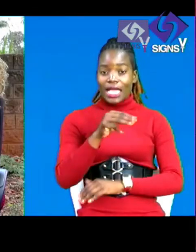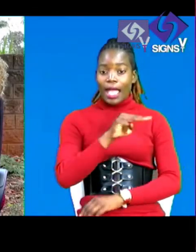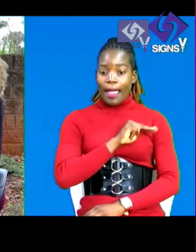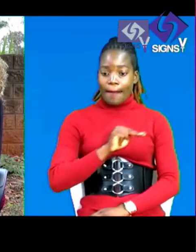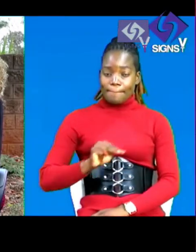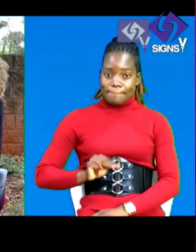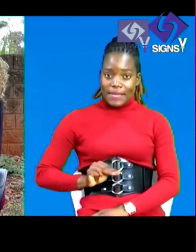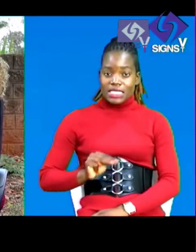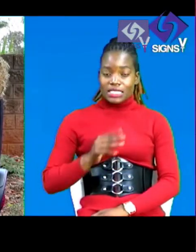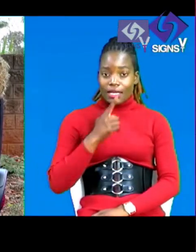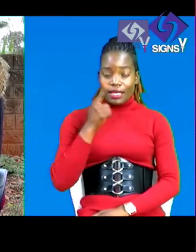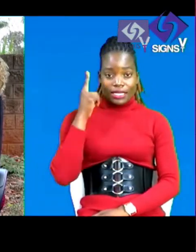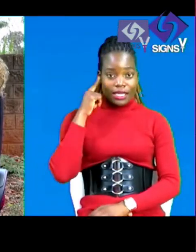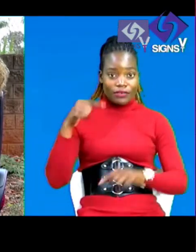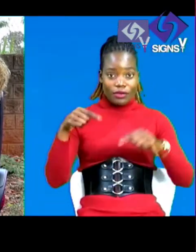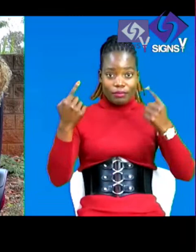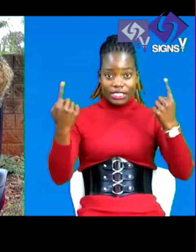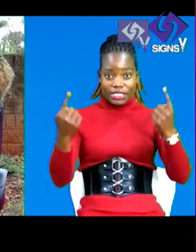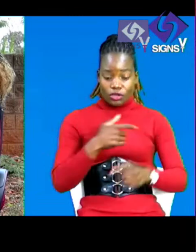competitions?